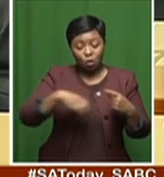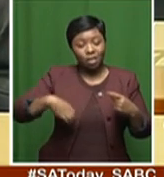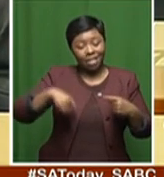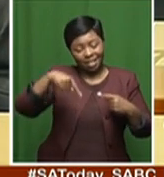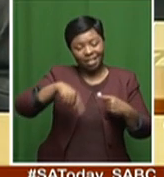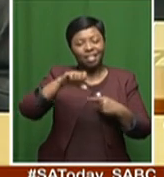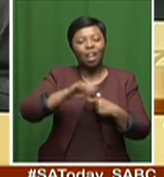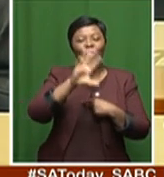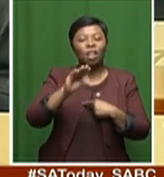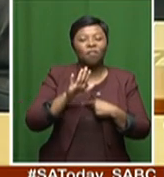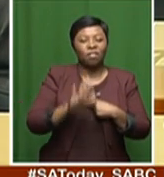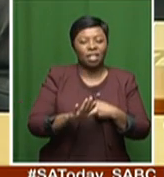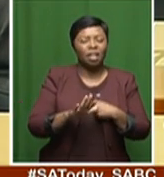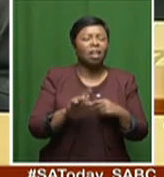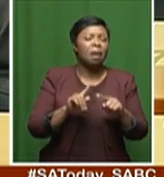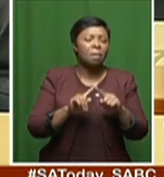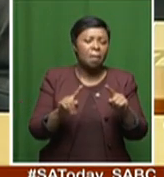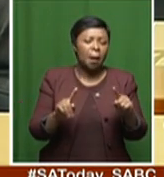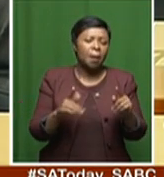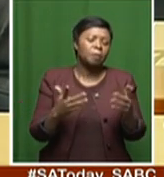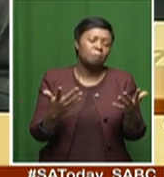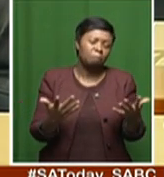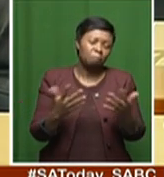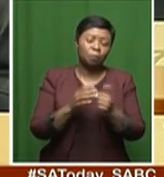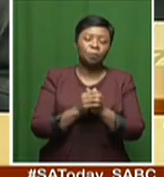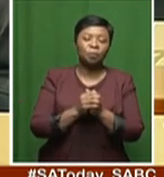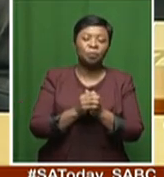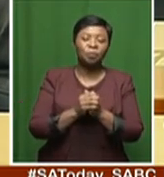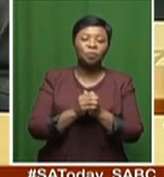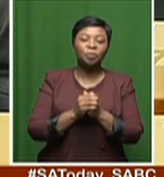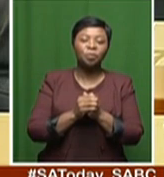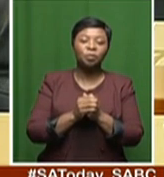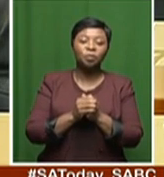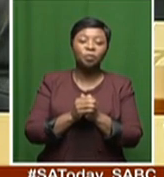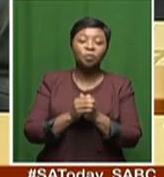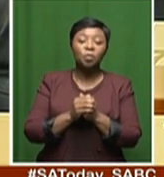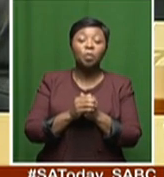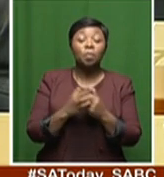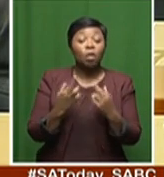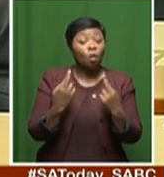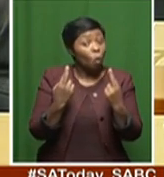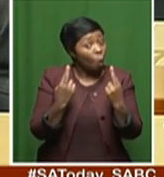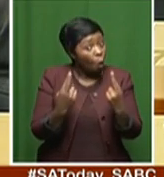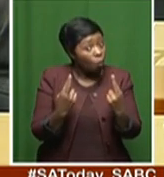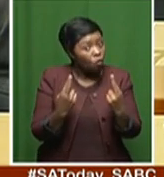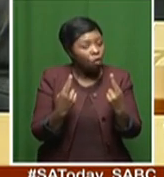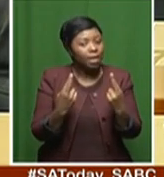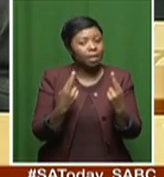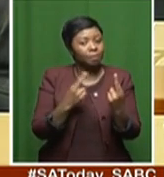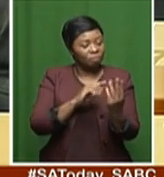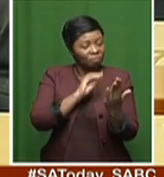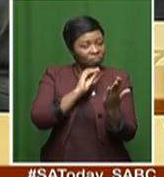And, but you also hopefully have heard the measures that we've put in place to